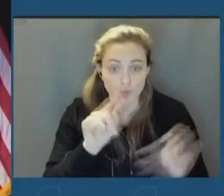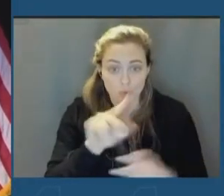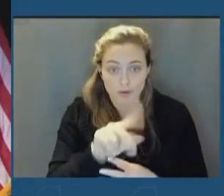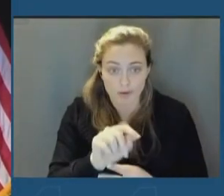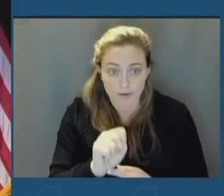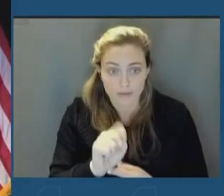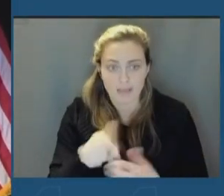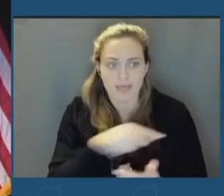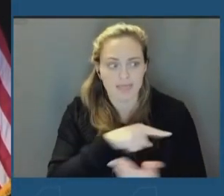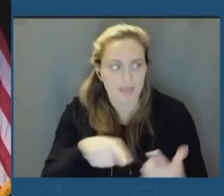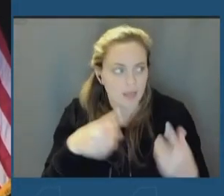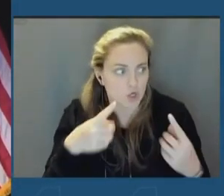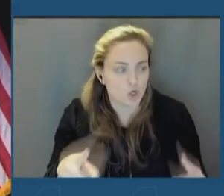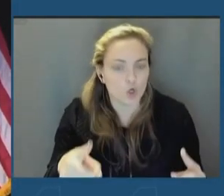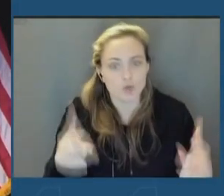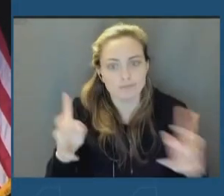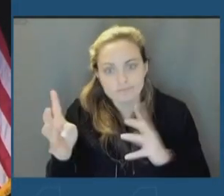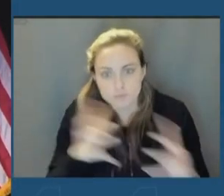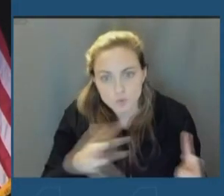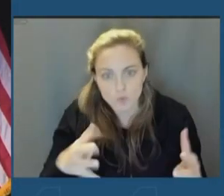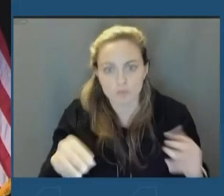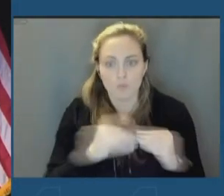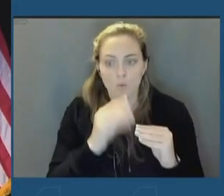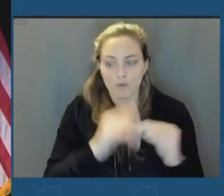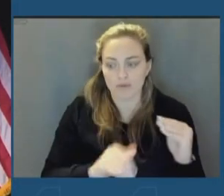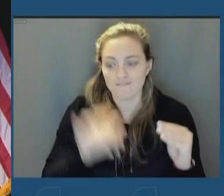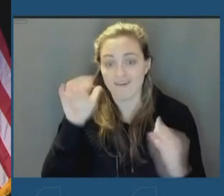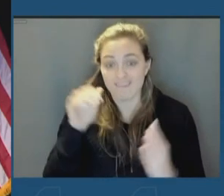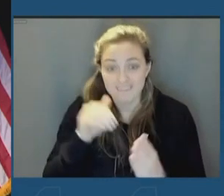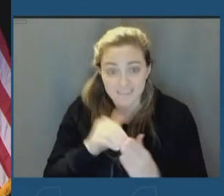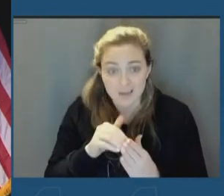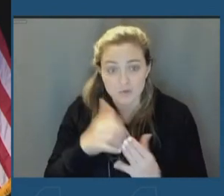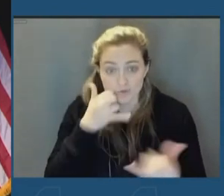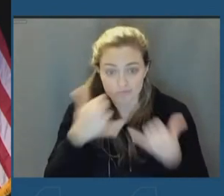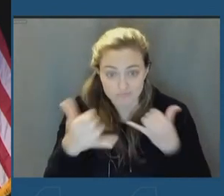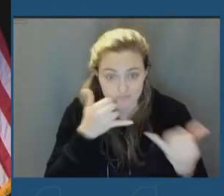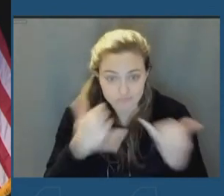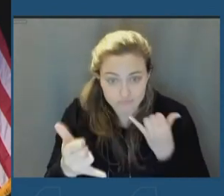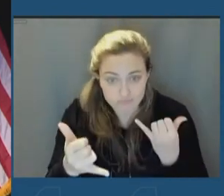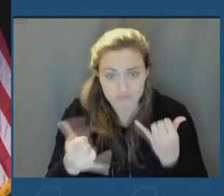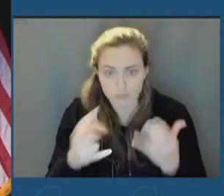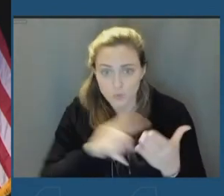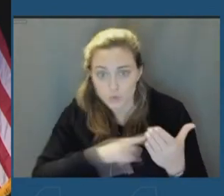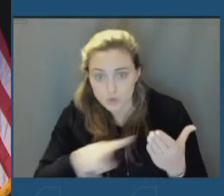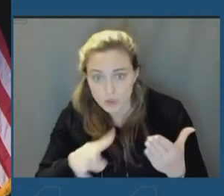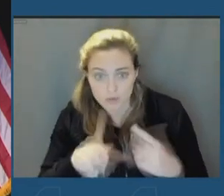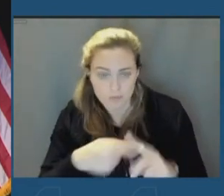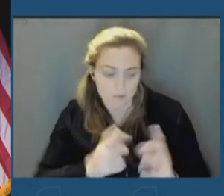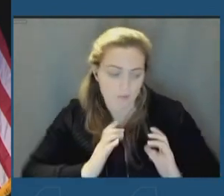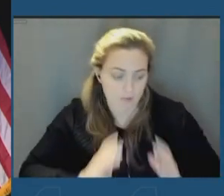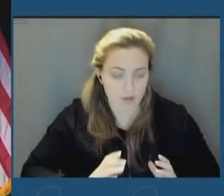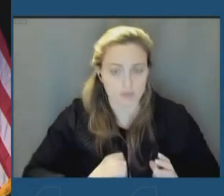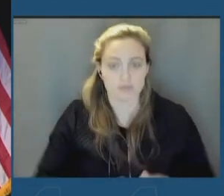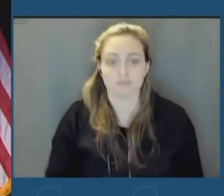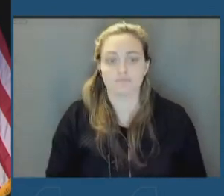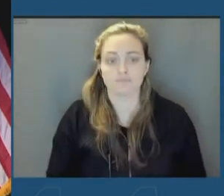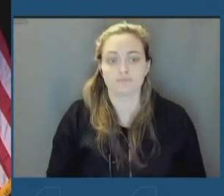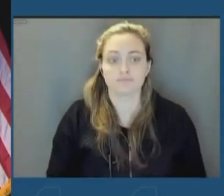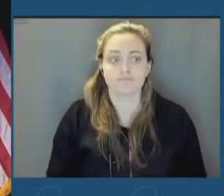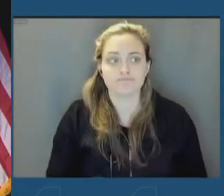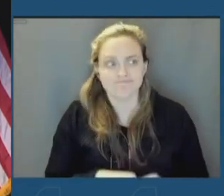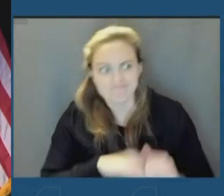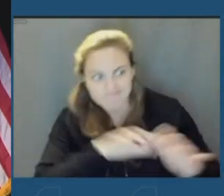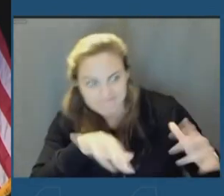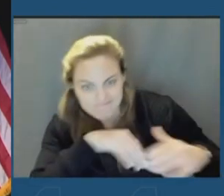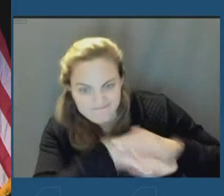Then, during the storm, they completed more than 5,000 phone calls to check on clients, even climbing snowbanks to